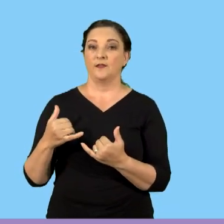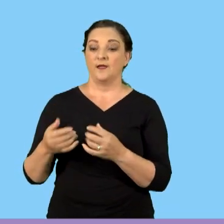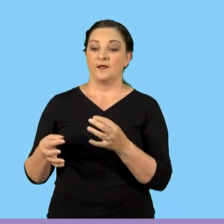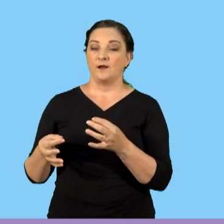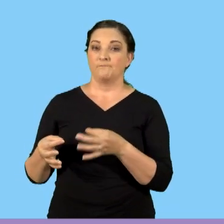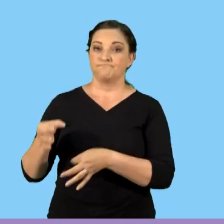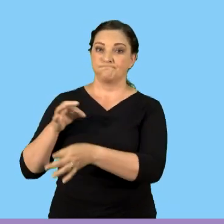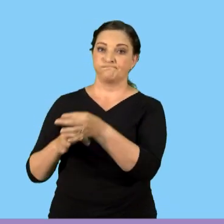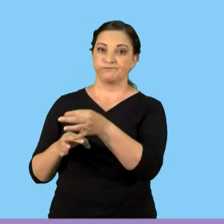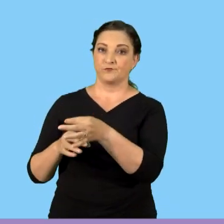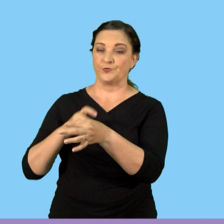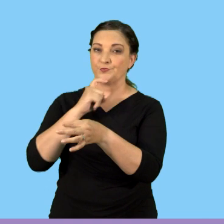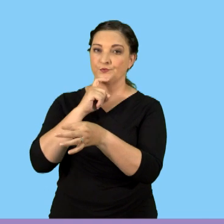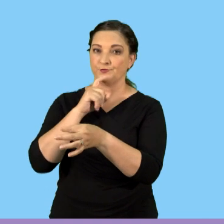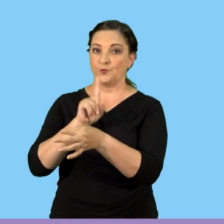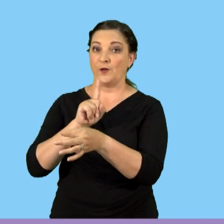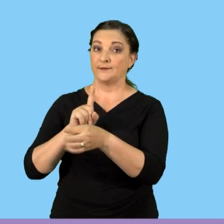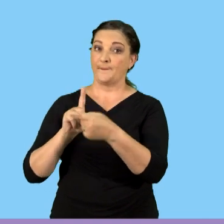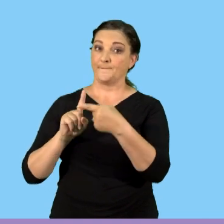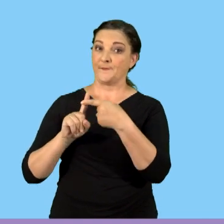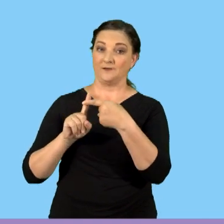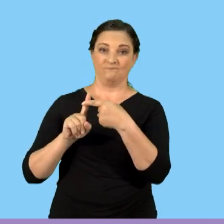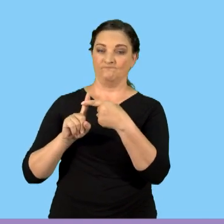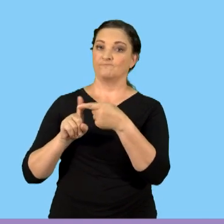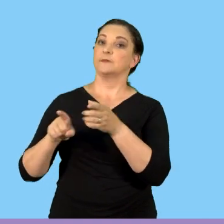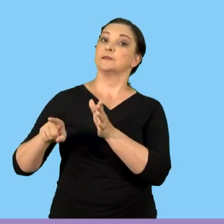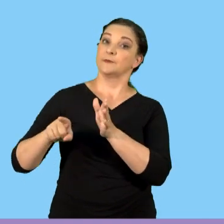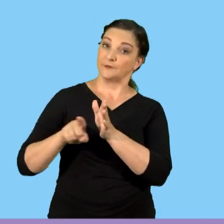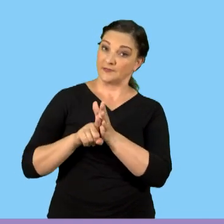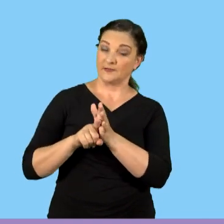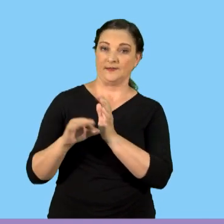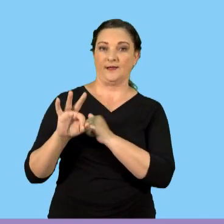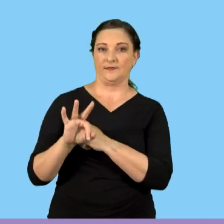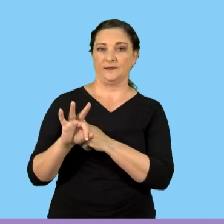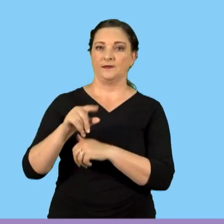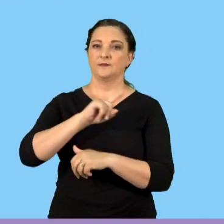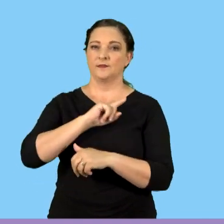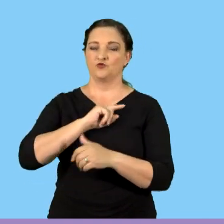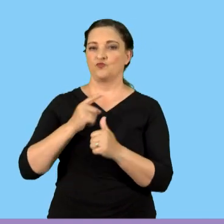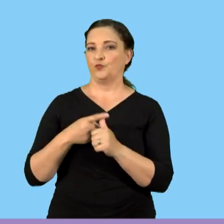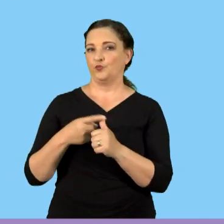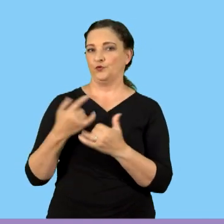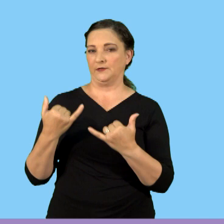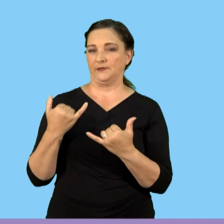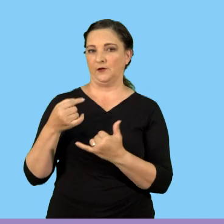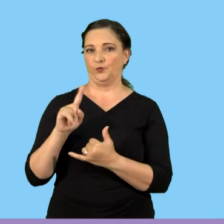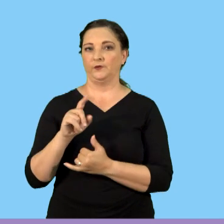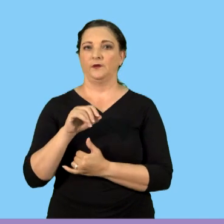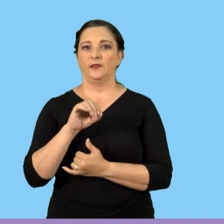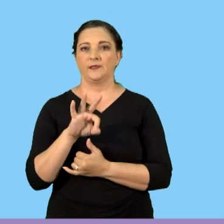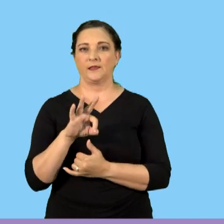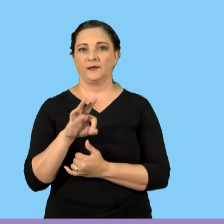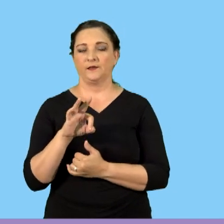the additive inverse of a plus 3, and we are going to subtract 3. That is going to give us an answer